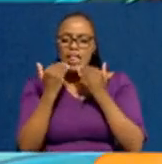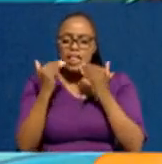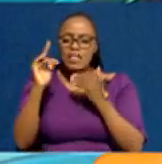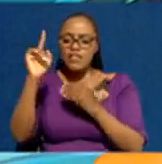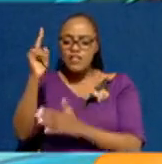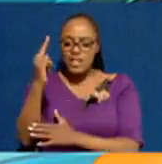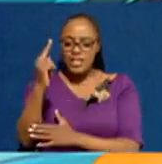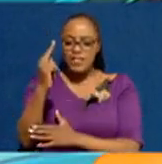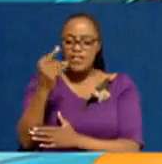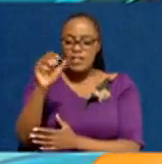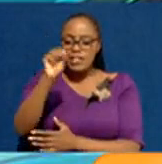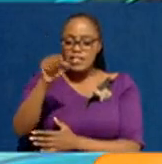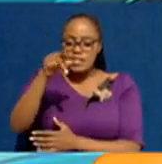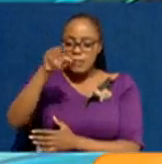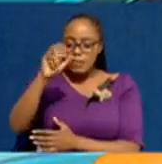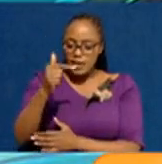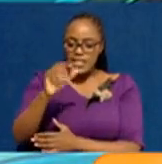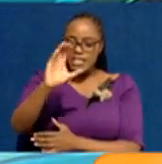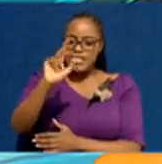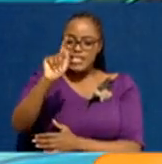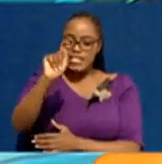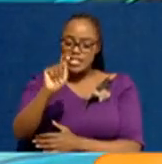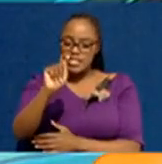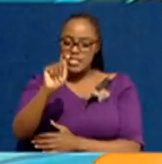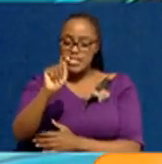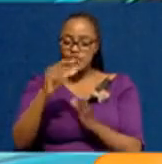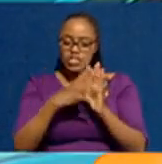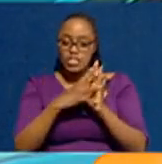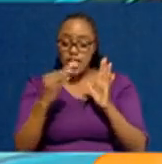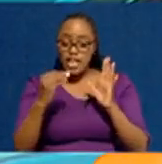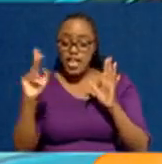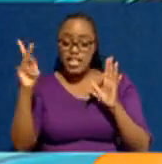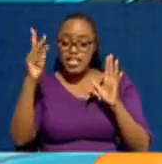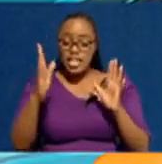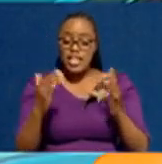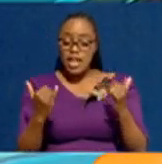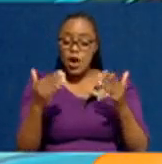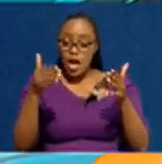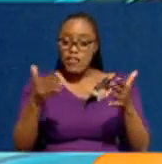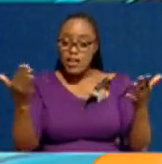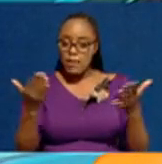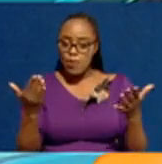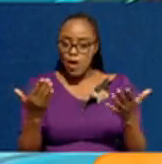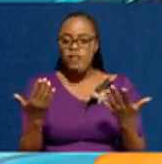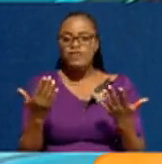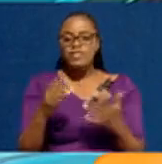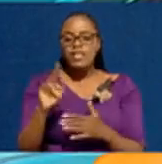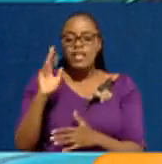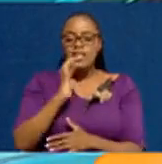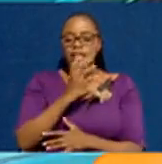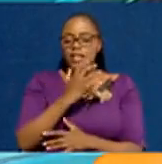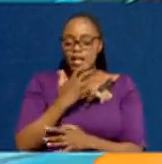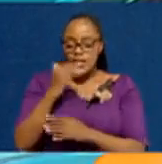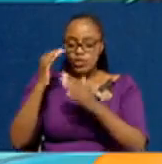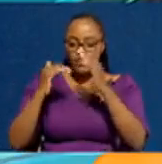first ever SPECT-CT scanner in Kenya. The scanner, now available at the Kenyatta University Teaching and Referral Hospital,